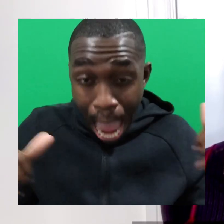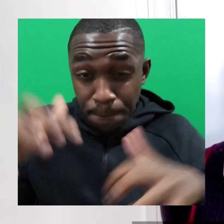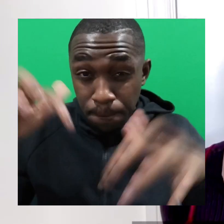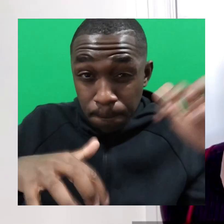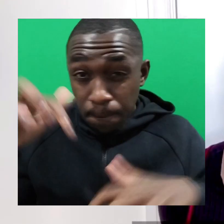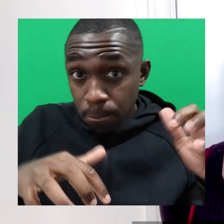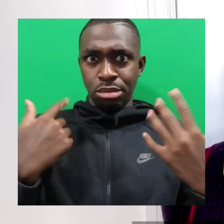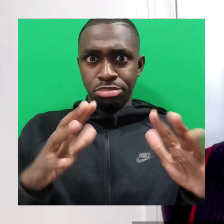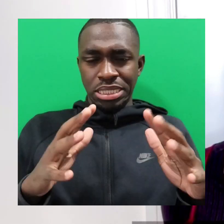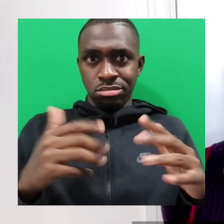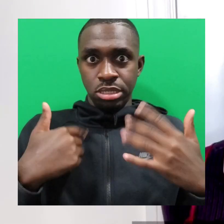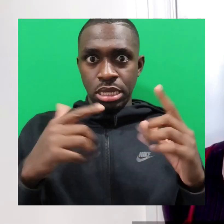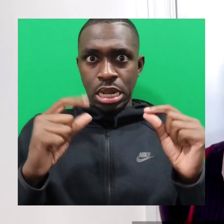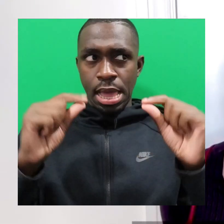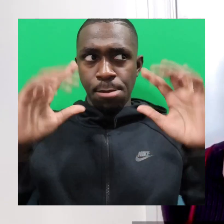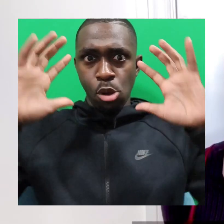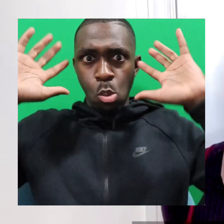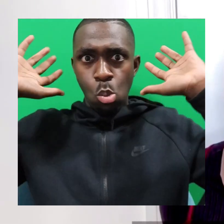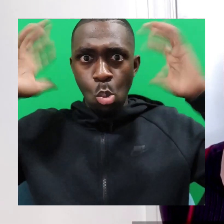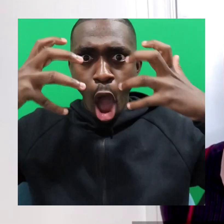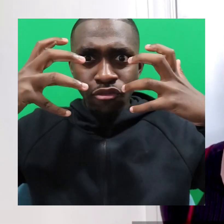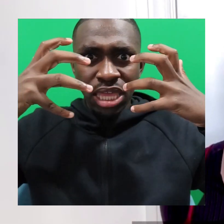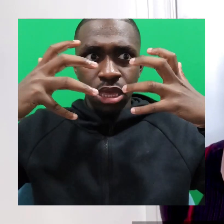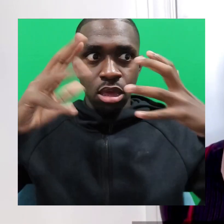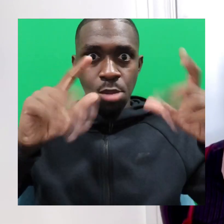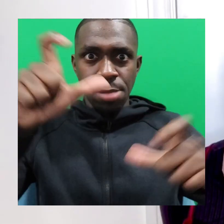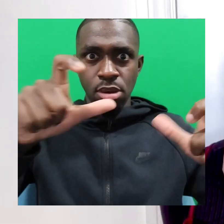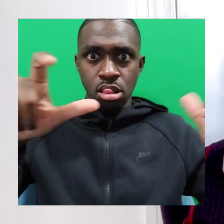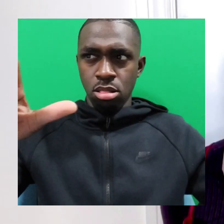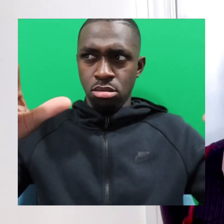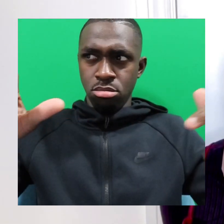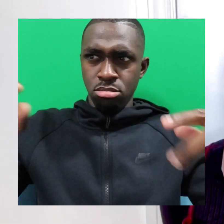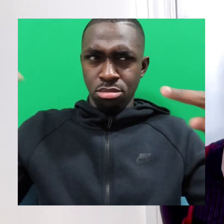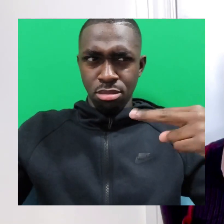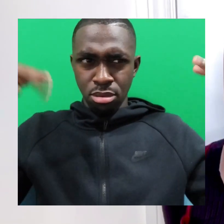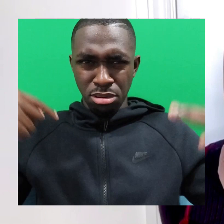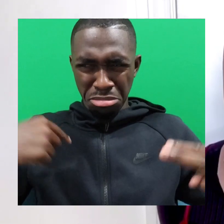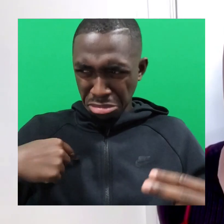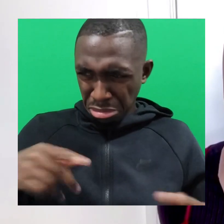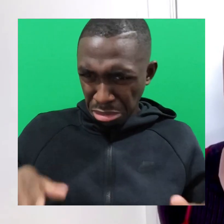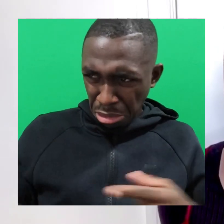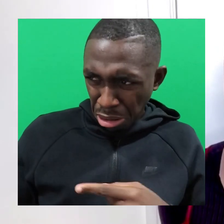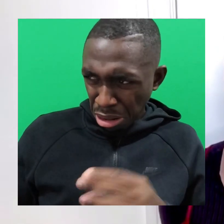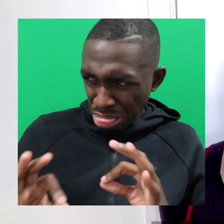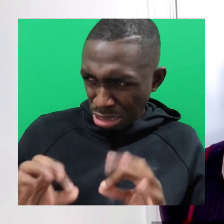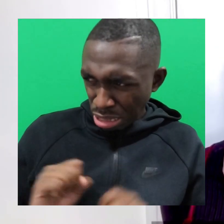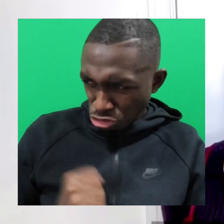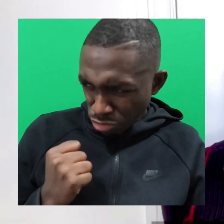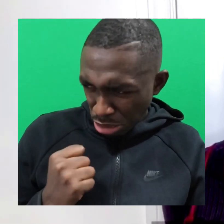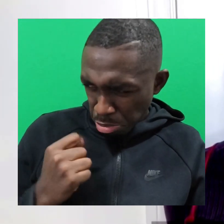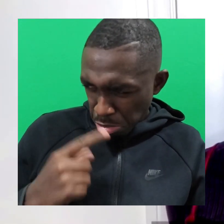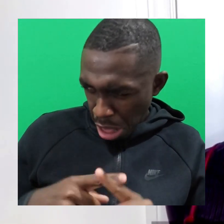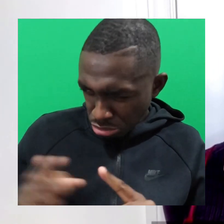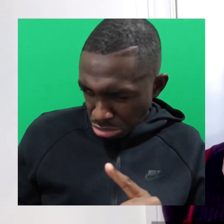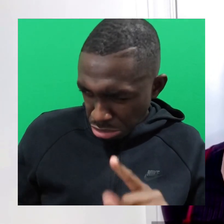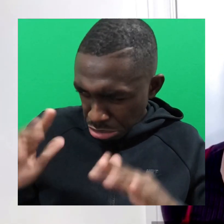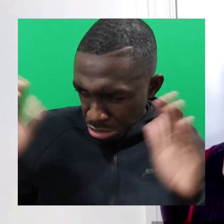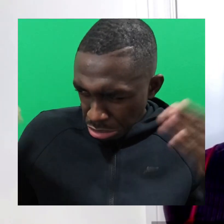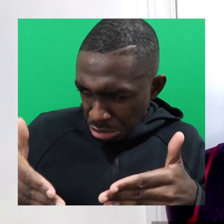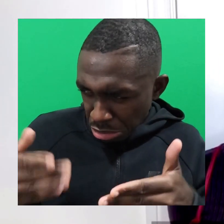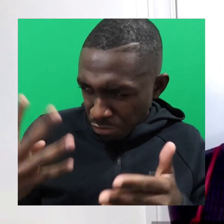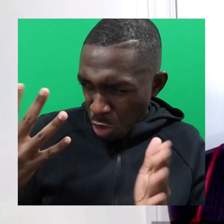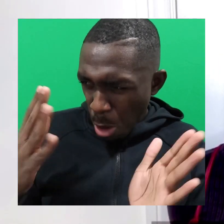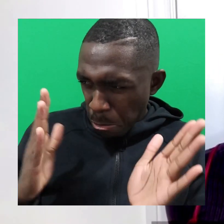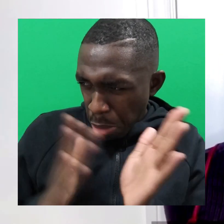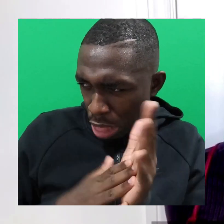of intense coding in a boot camp. I don't have a degree, so I was a bit worried that people